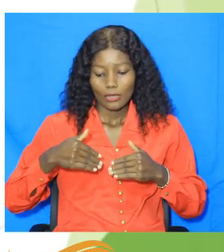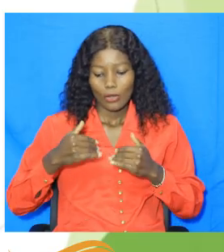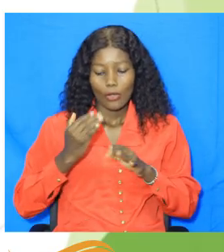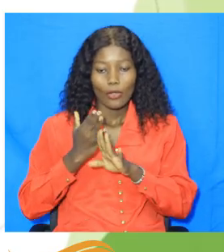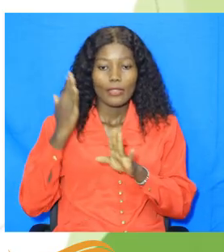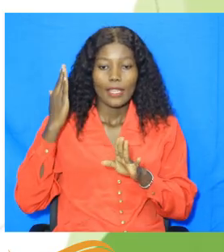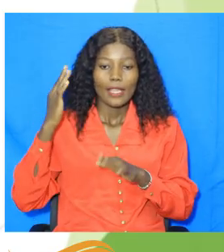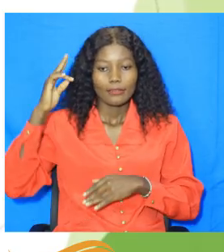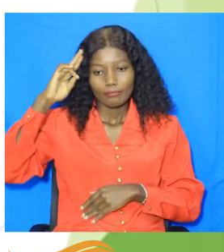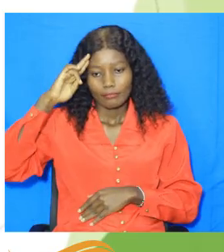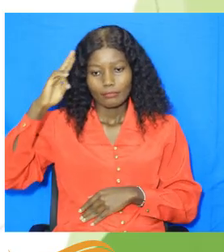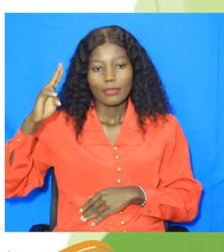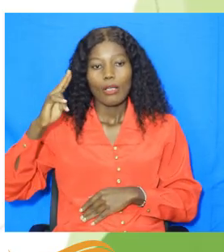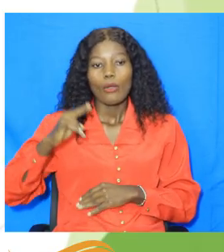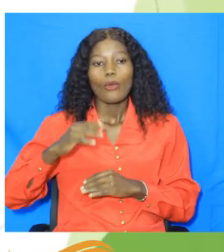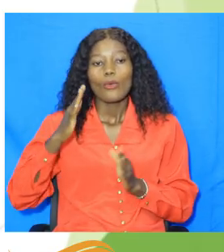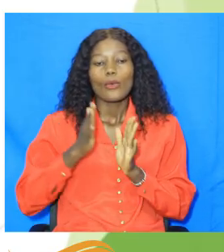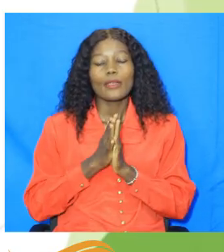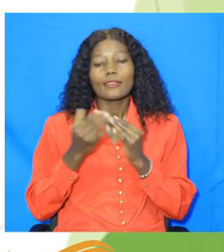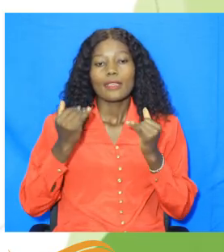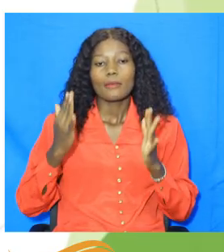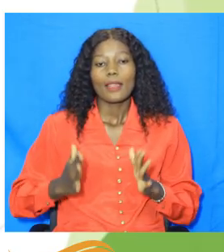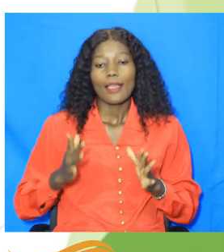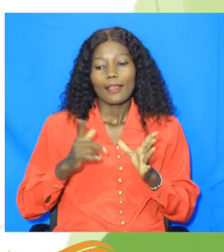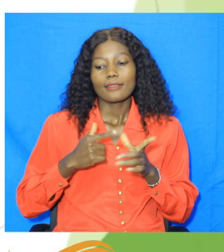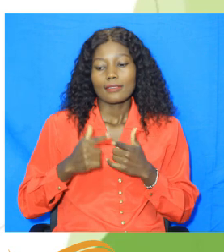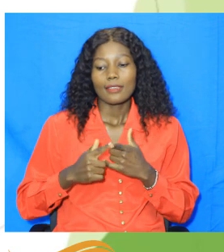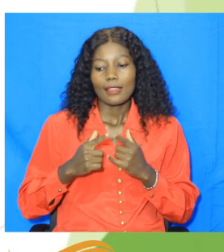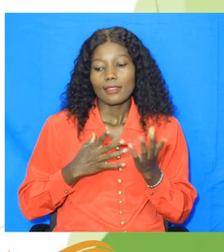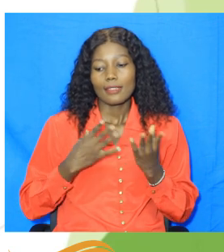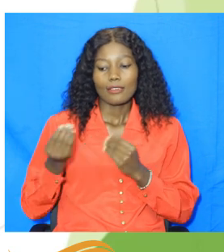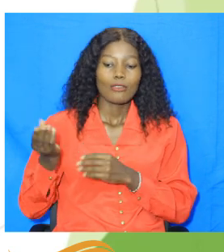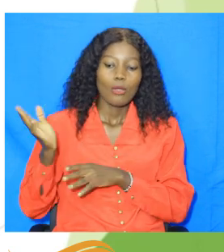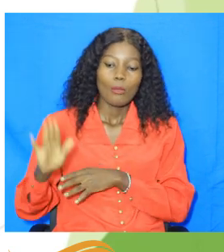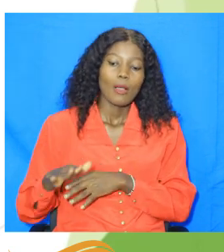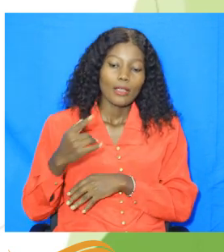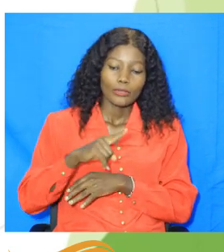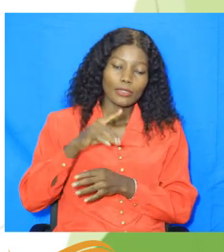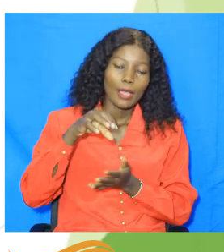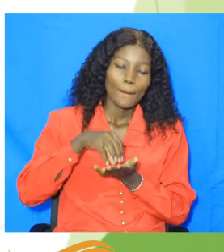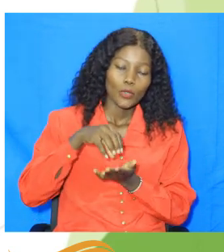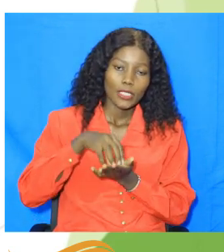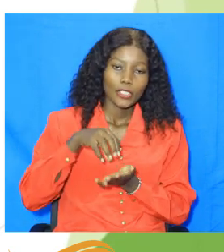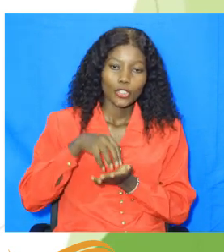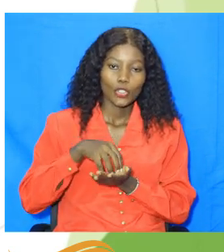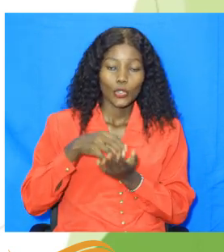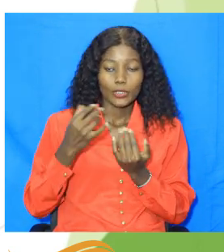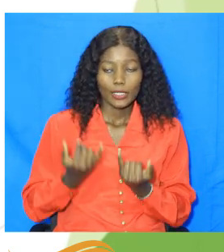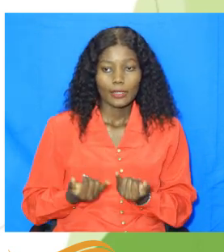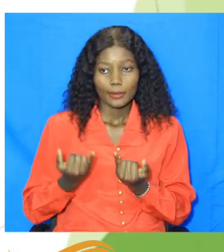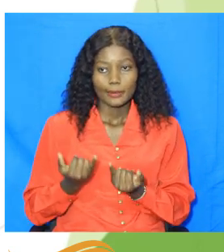the athletes, then take up their respective positions.